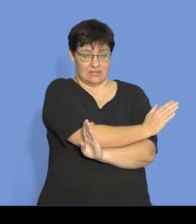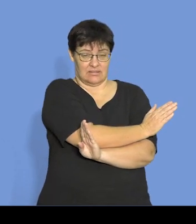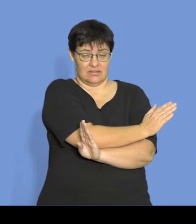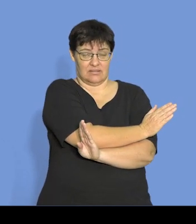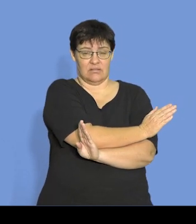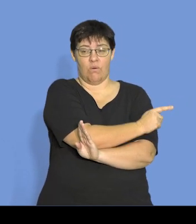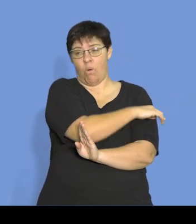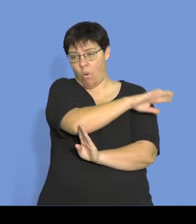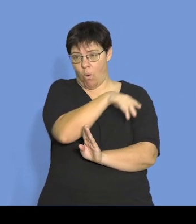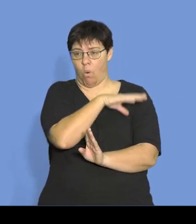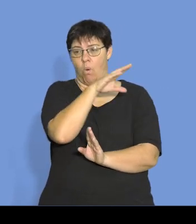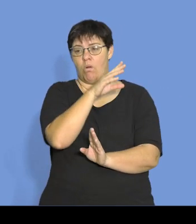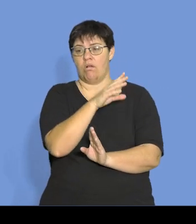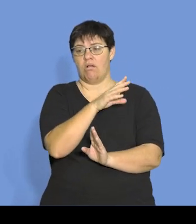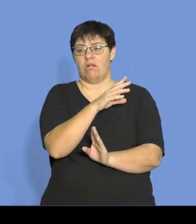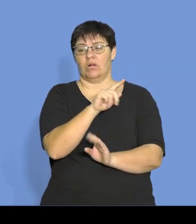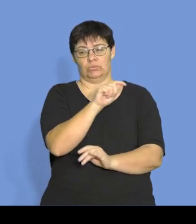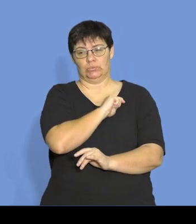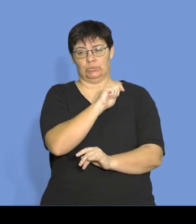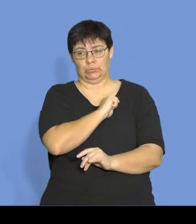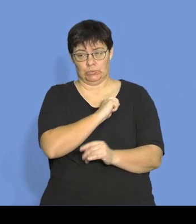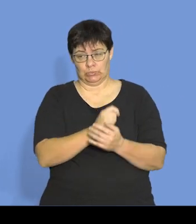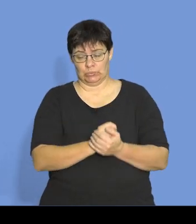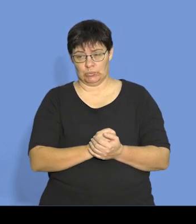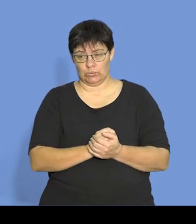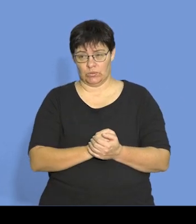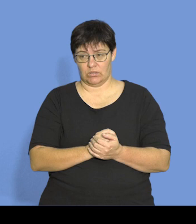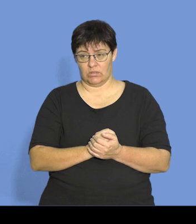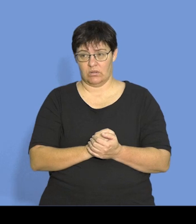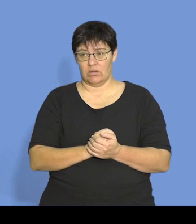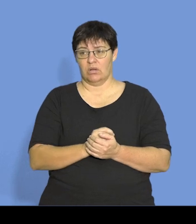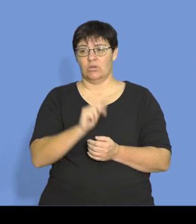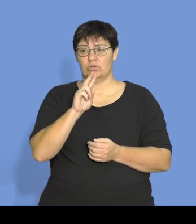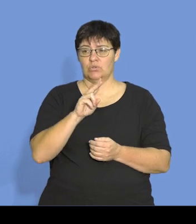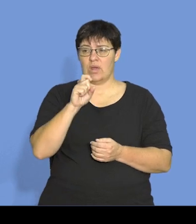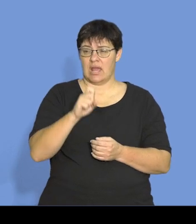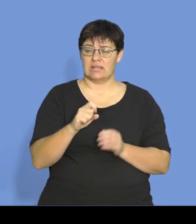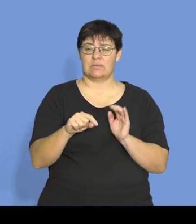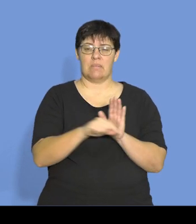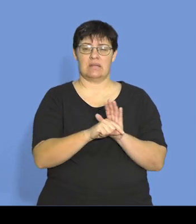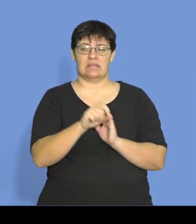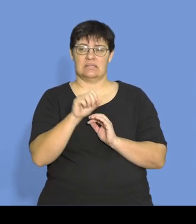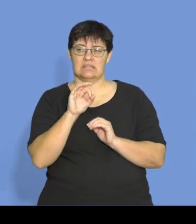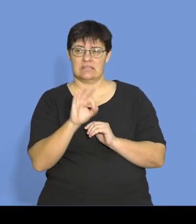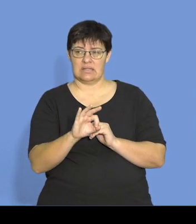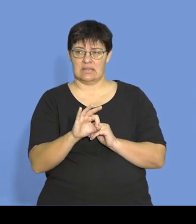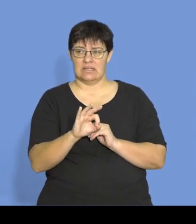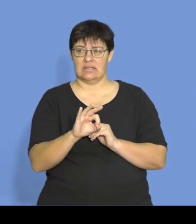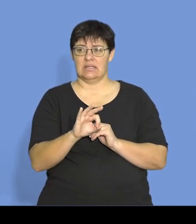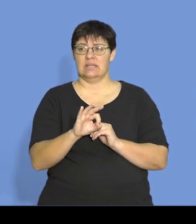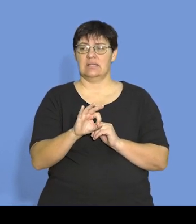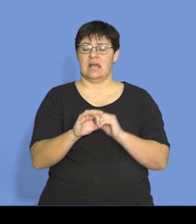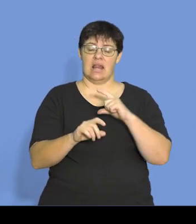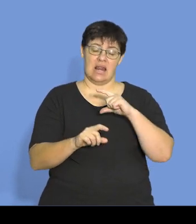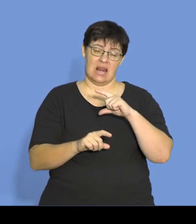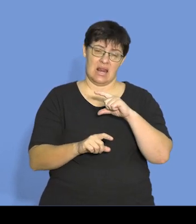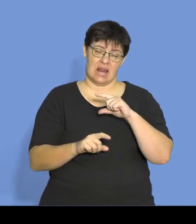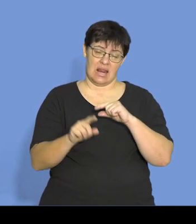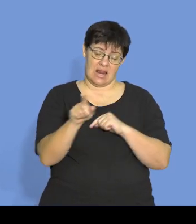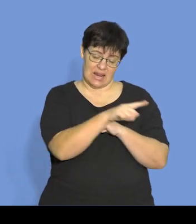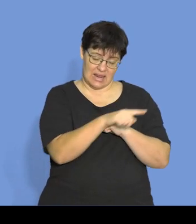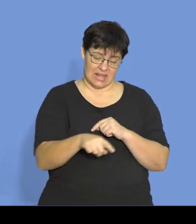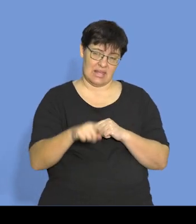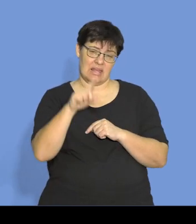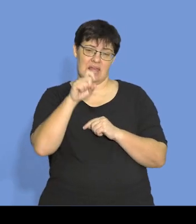going to the left-hand side, this statement will be true, the 2x minus 3 less than x plus